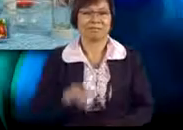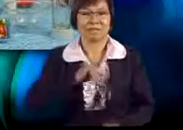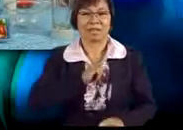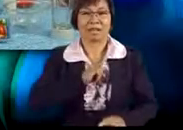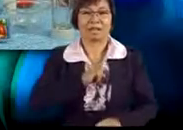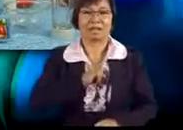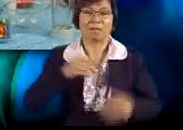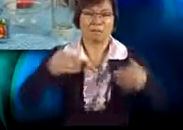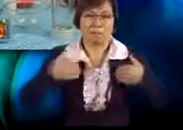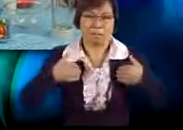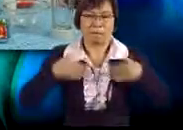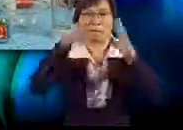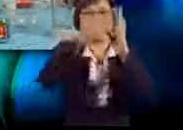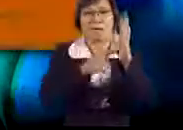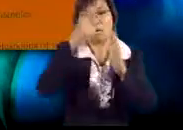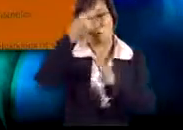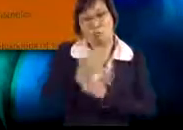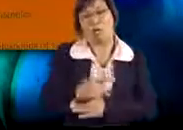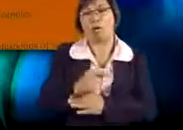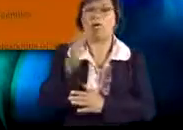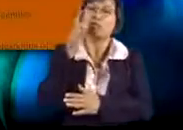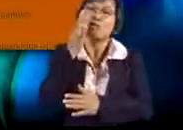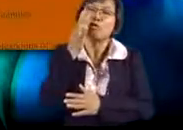I have here my mother's recipe for fruit punch.